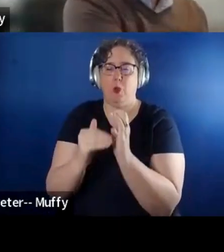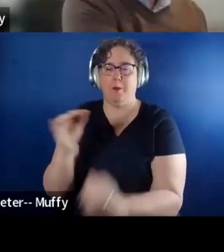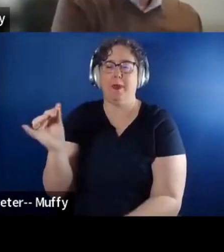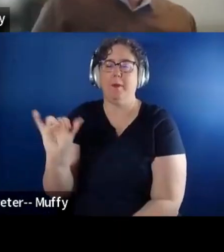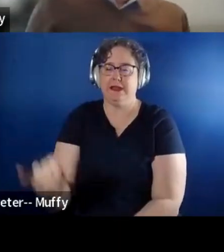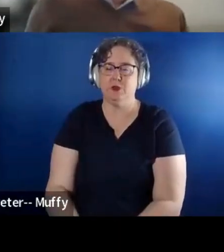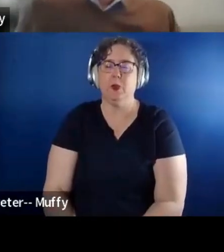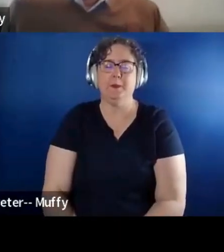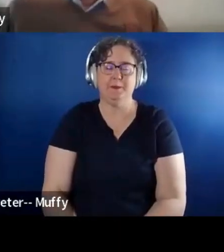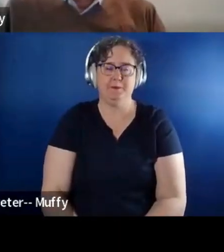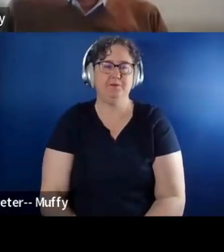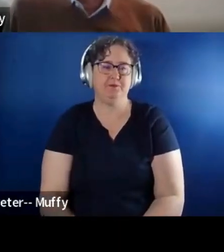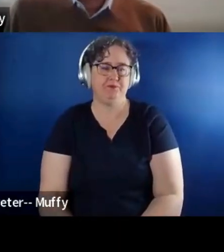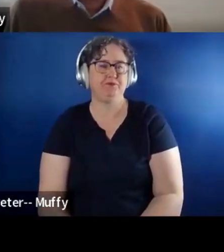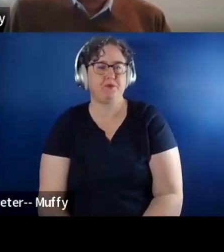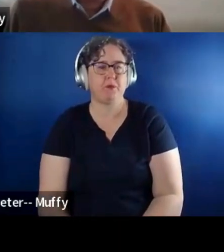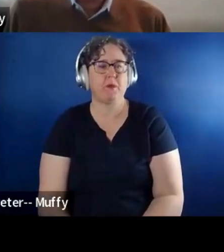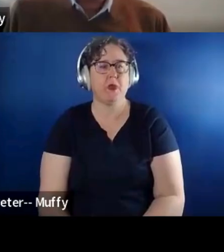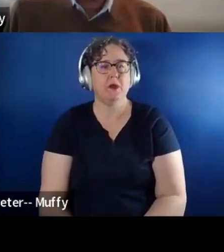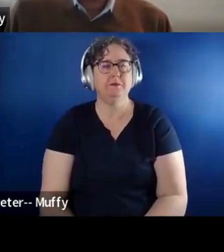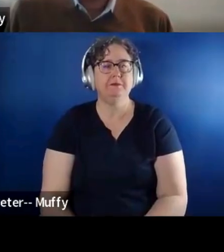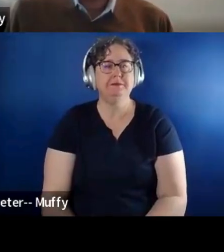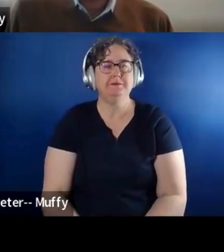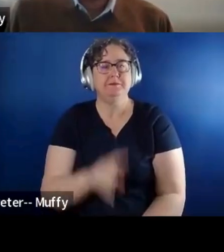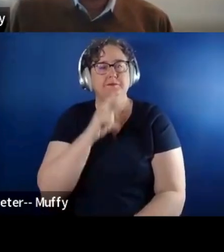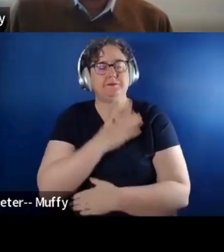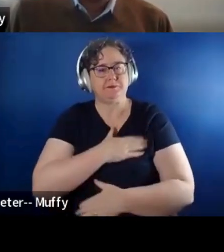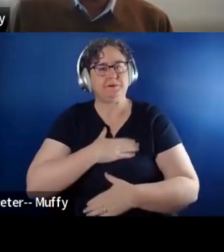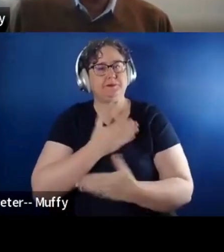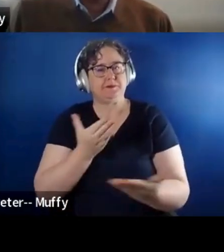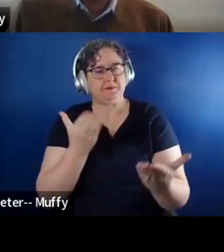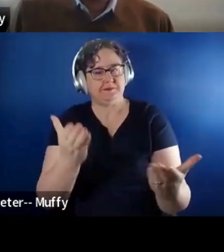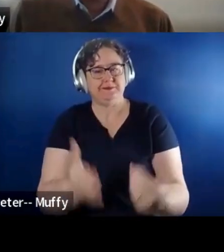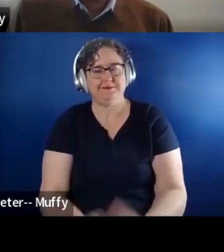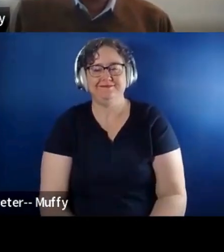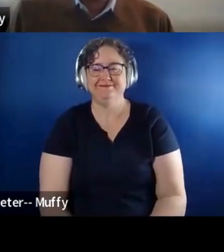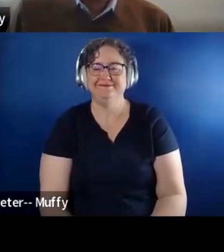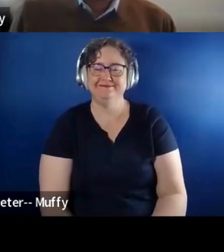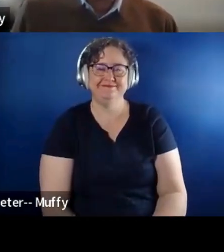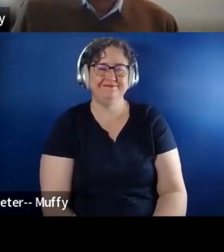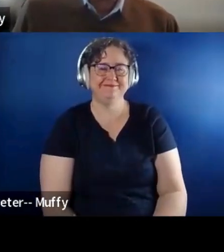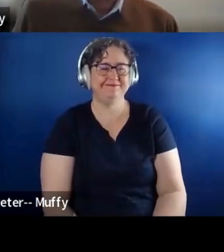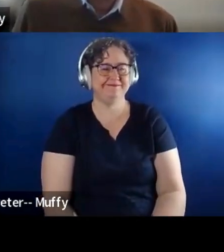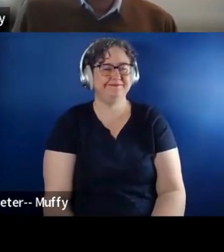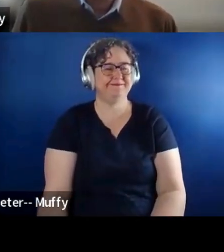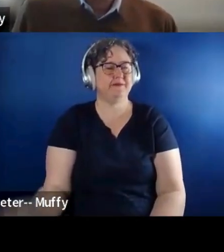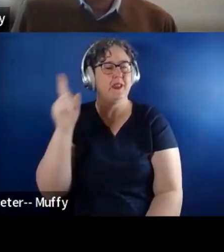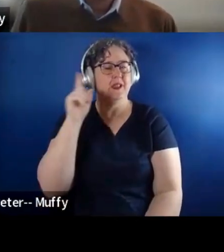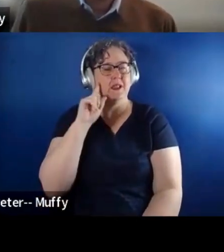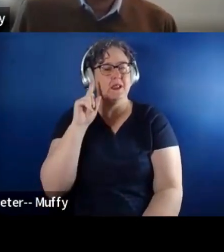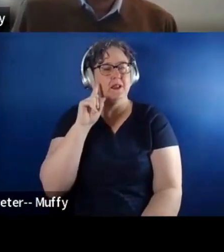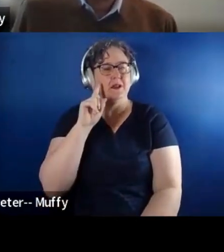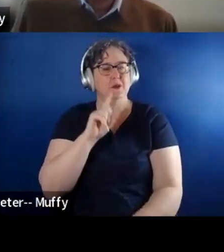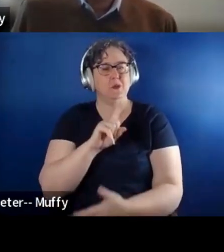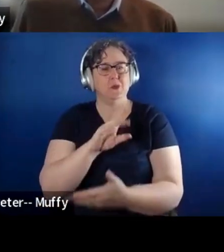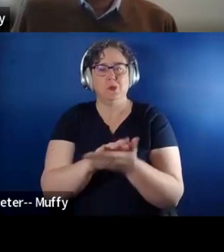that folks have that accessible, and really appreciate that offer. All right, with that, I think we'll